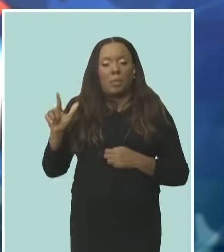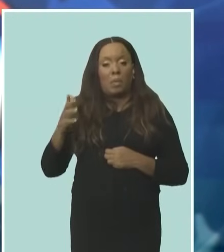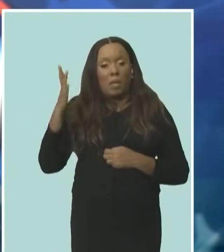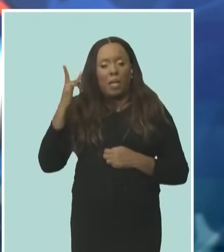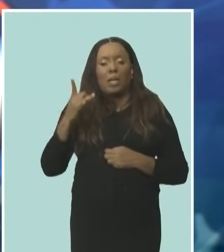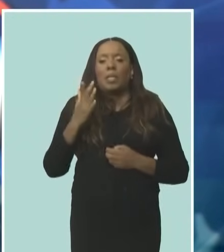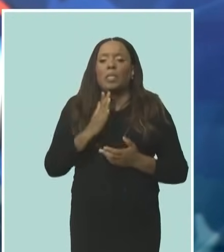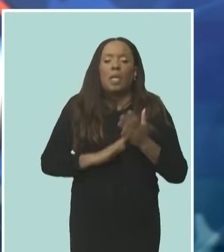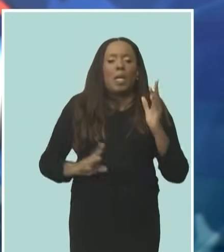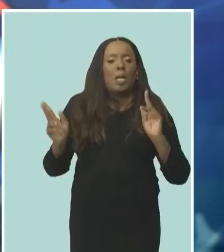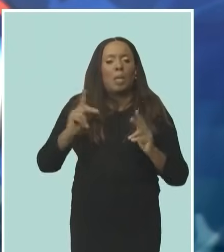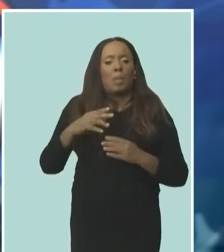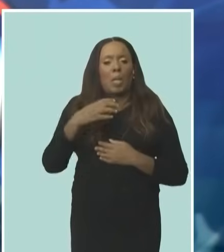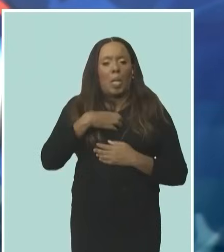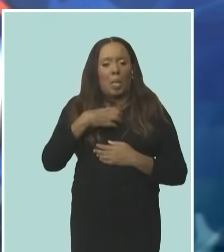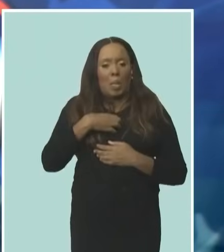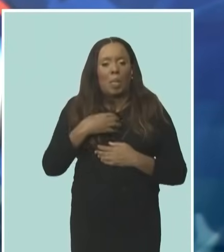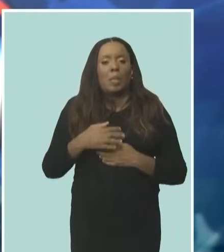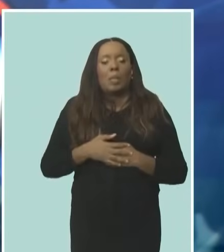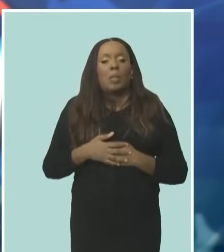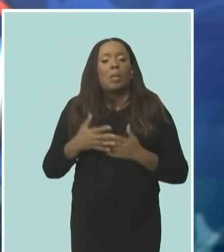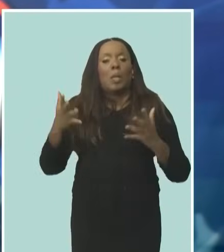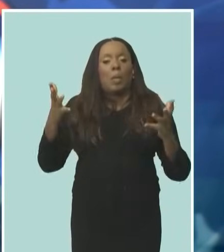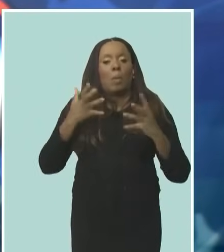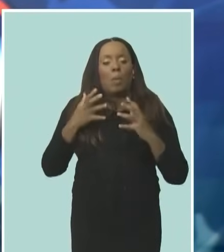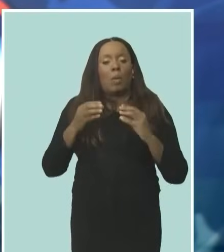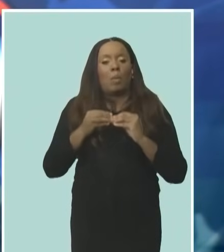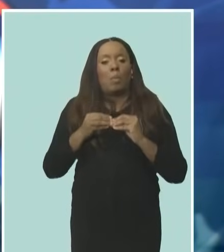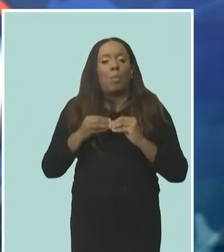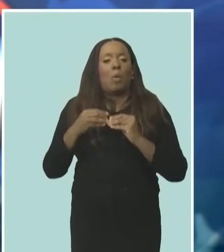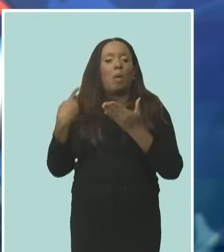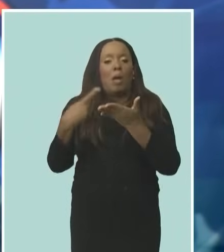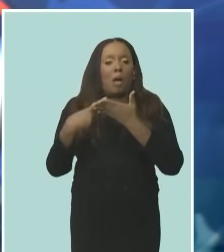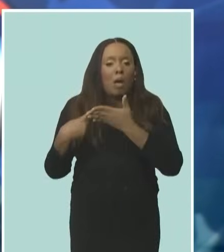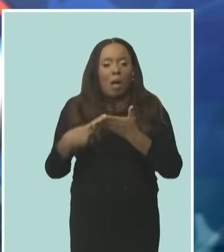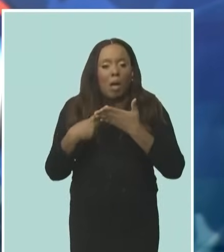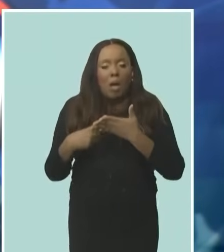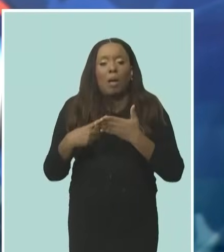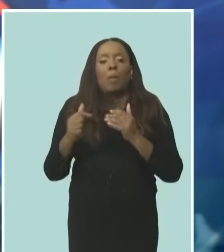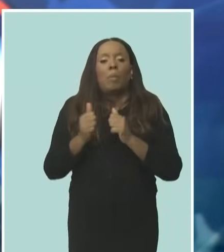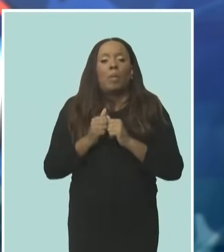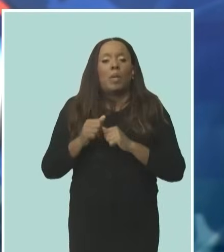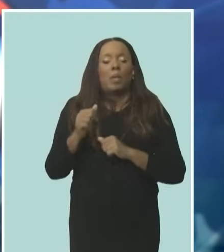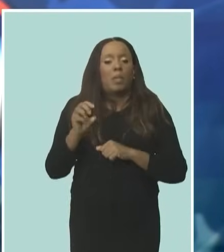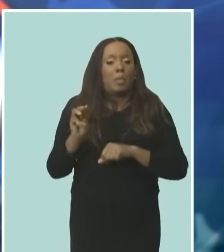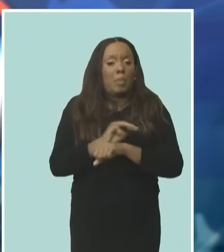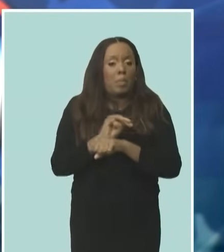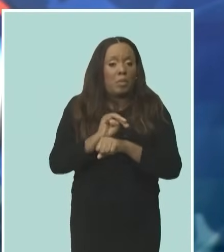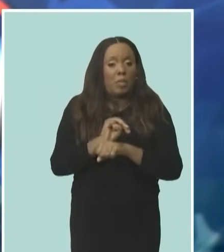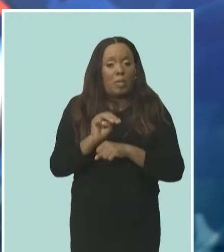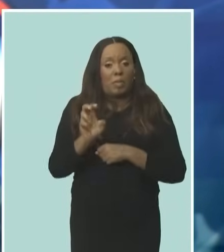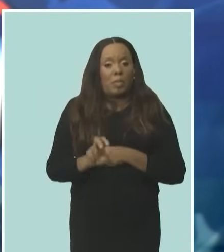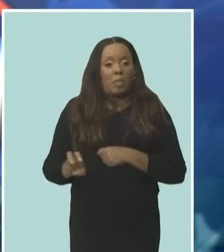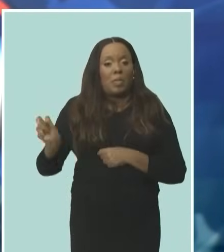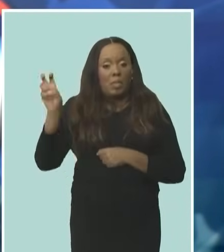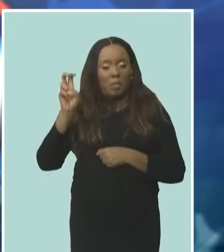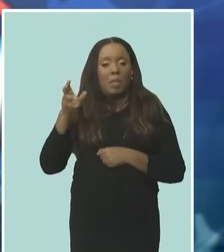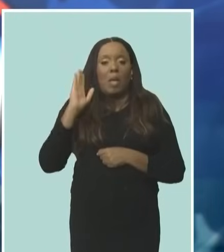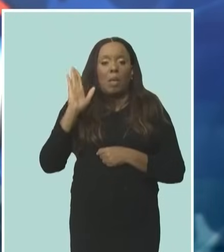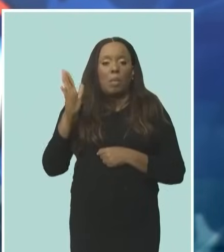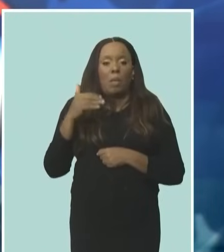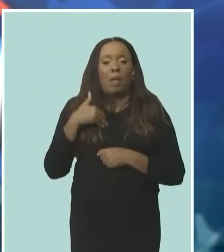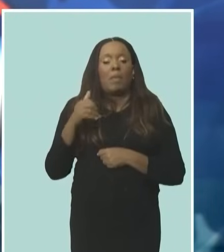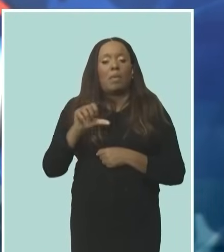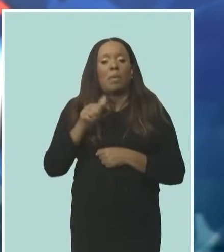in a statement issued just moments ago. He says the call for further dialogue is a reasonable one, and the Tourism Ministry will convene